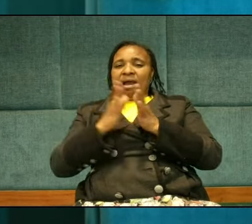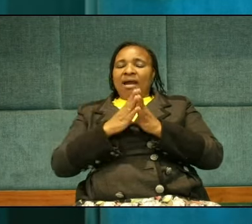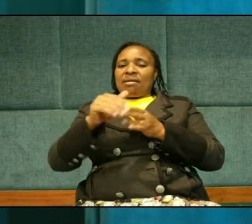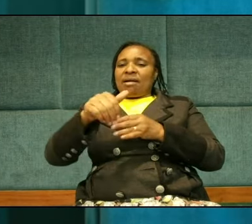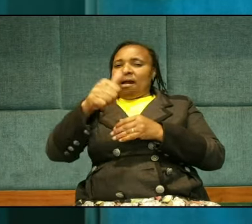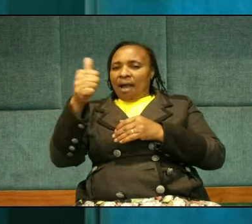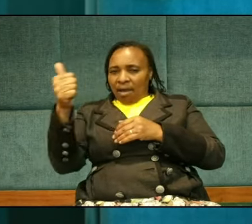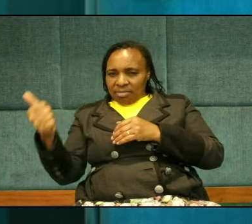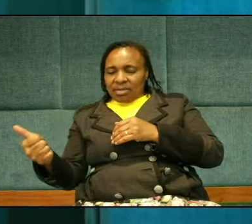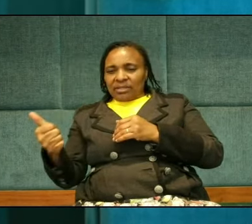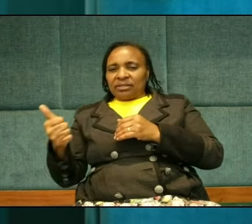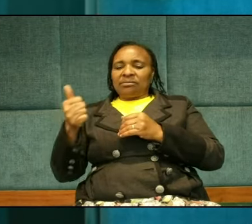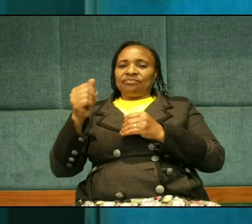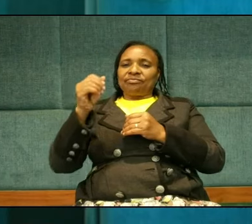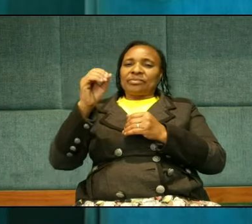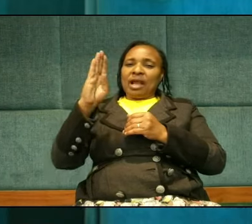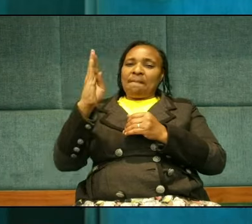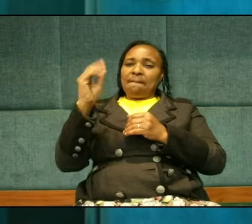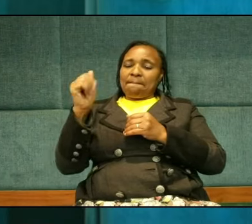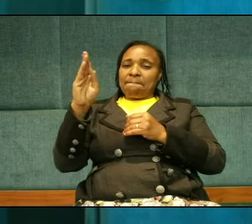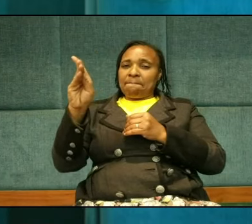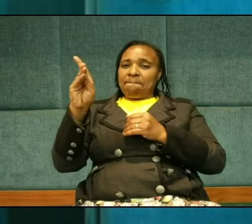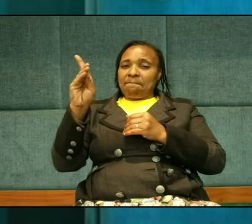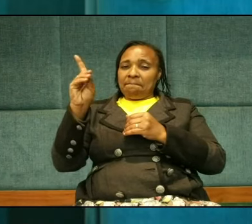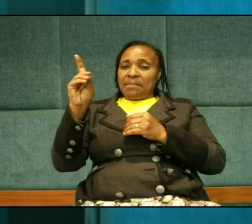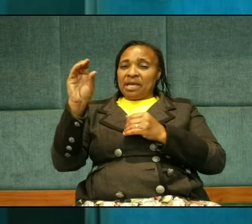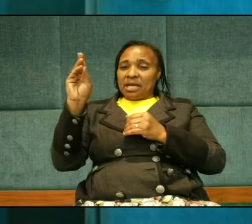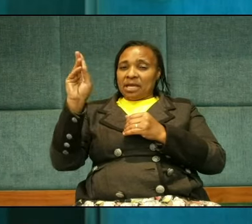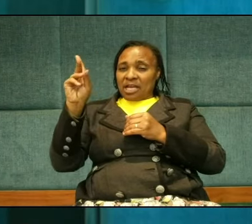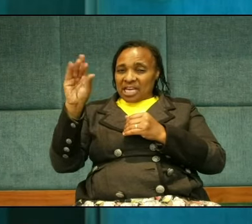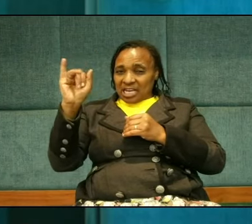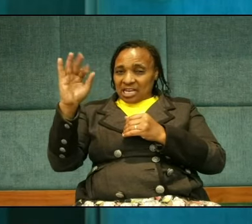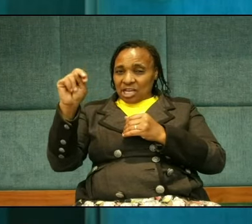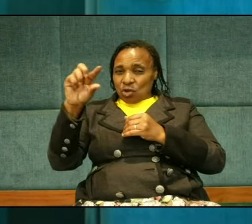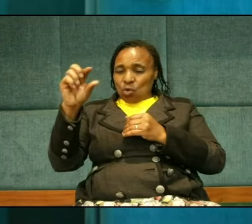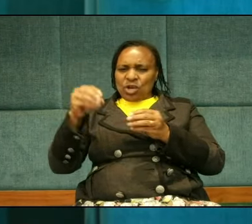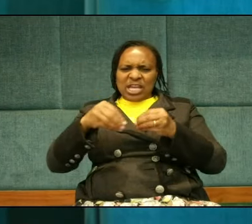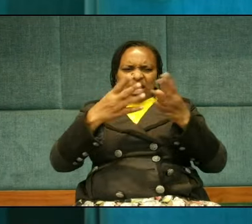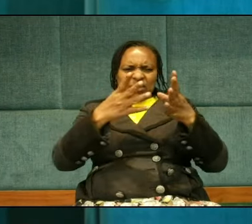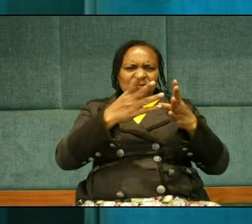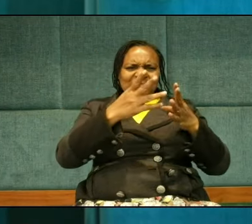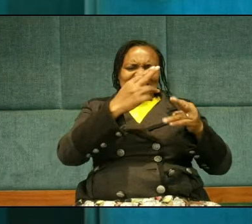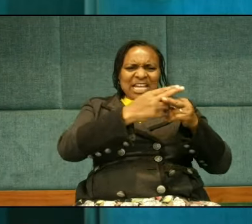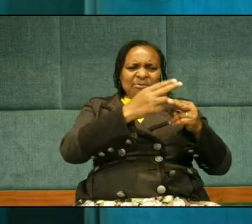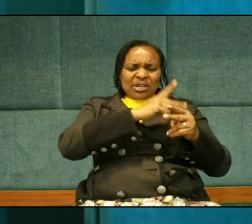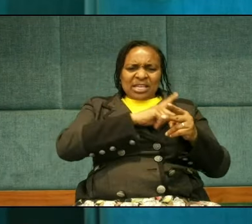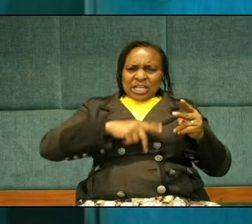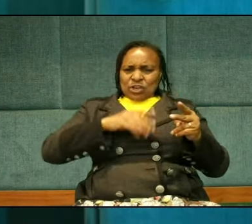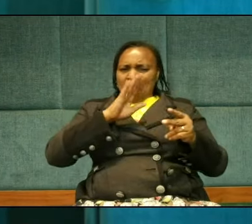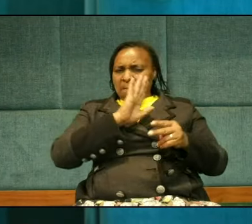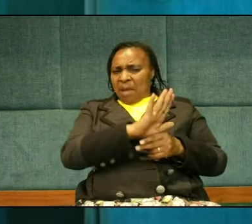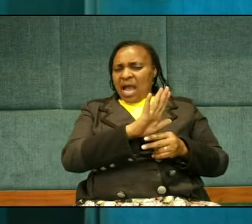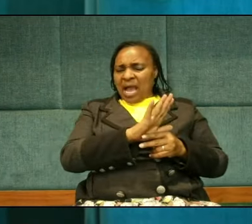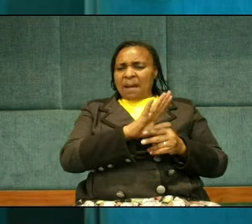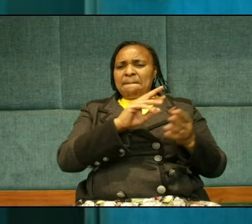which he gave them names of his kingdom, so that they are from